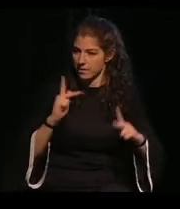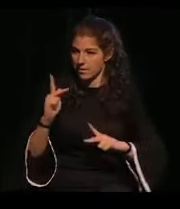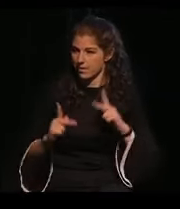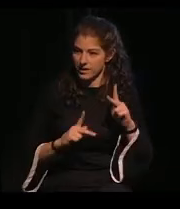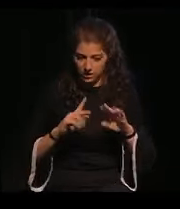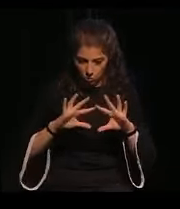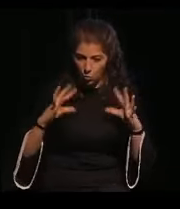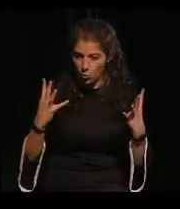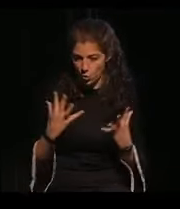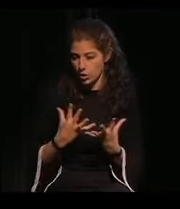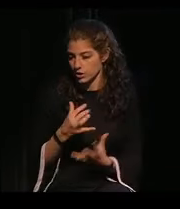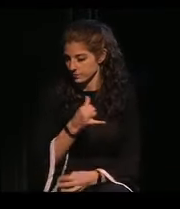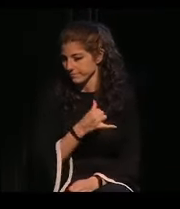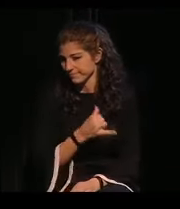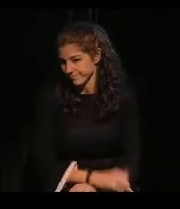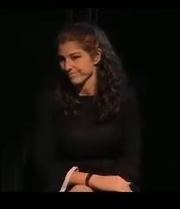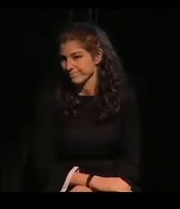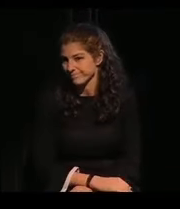in the whole world.